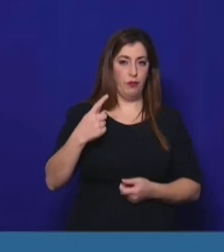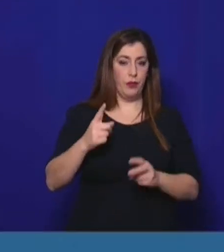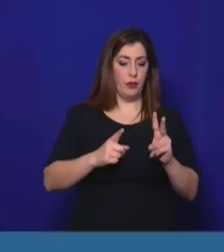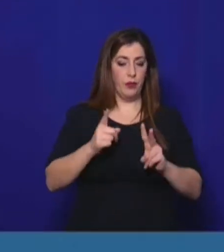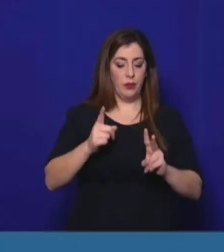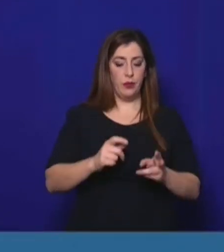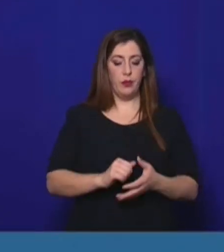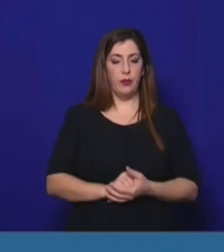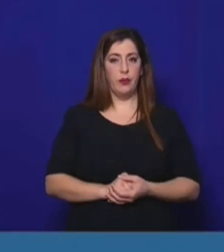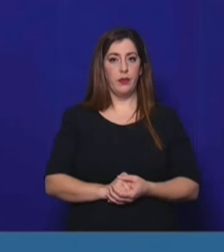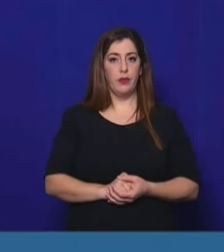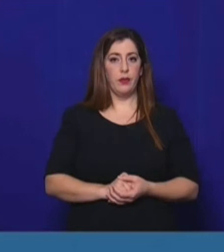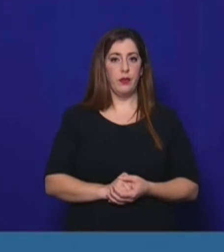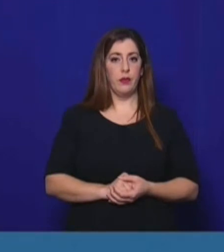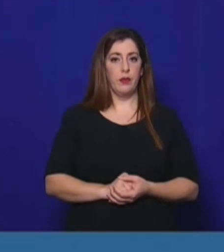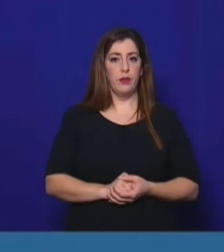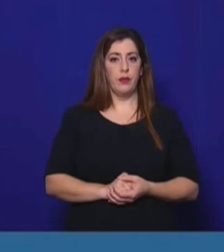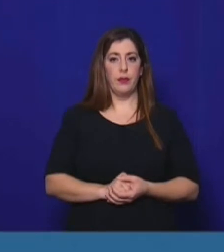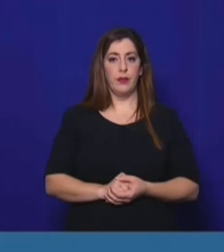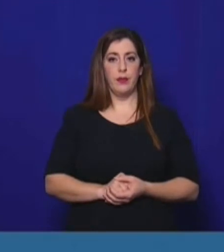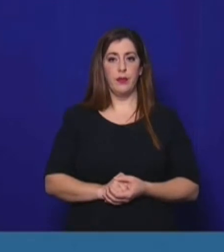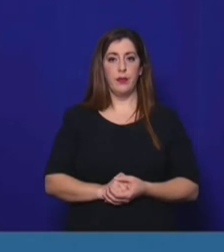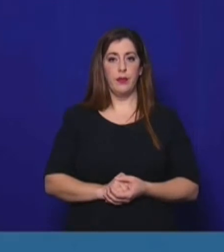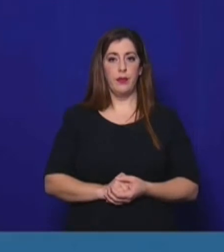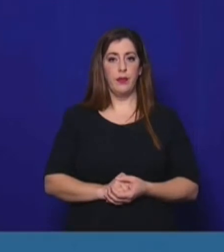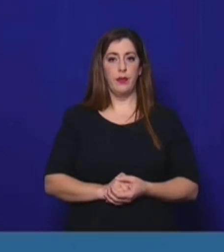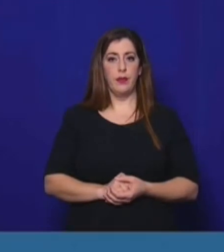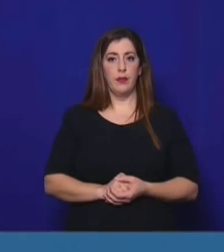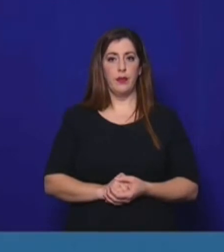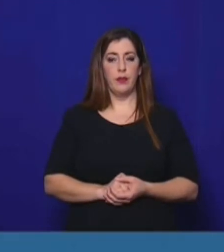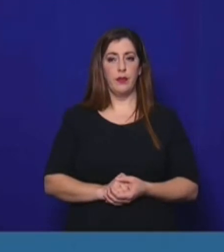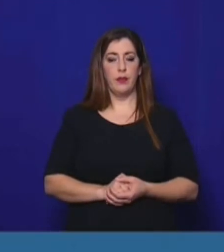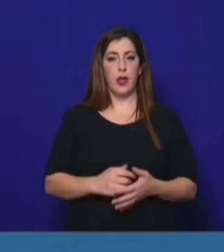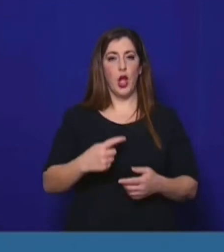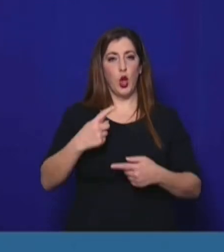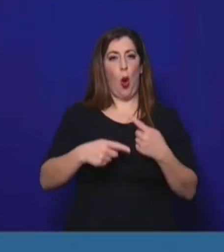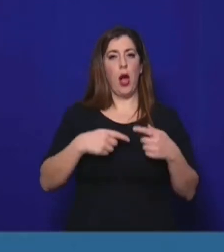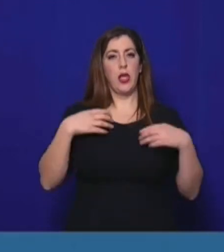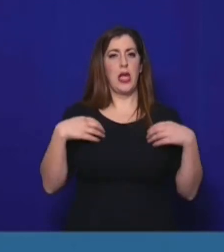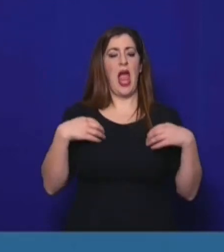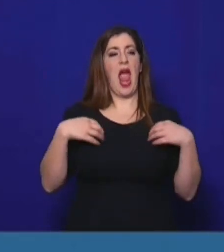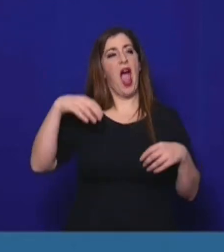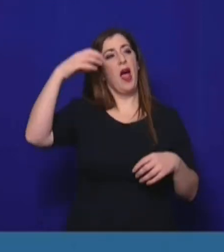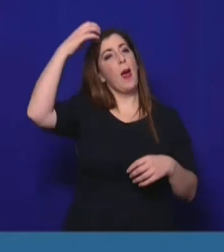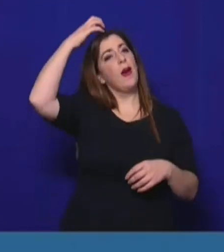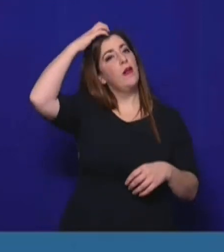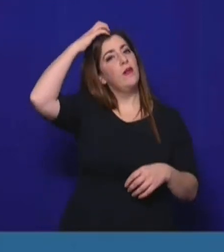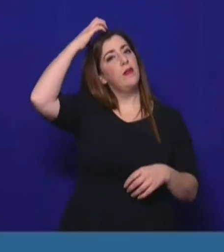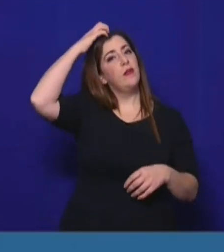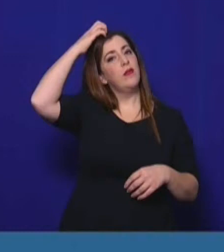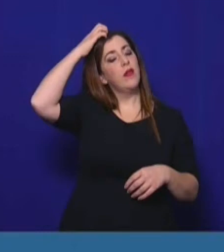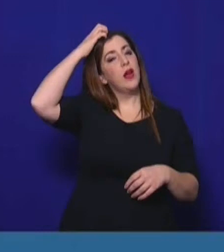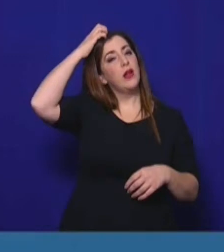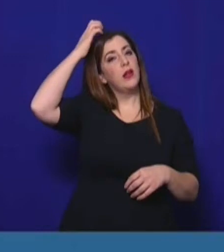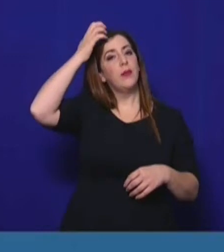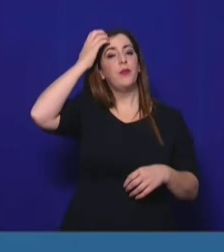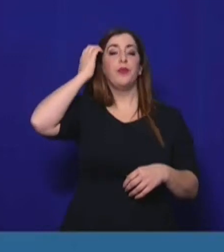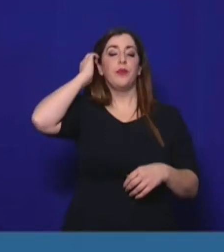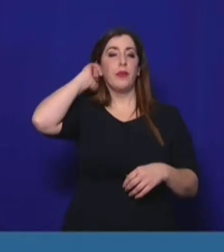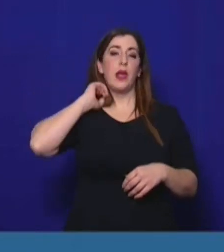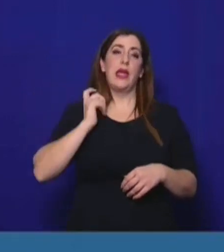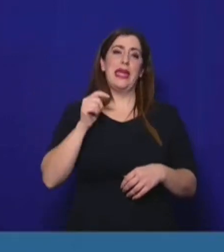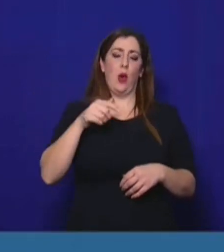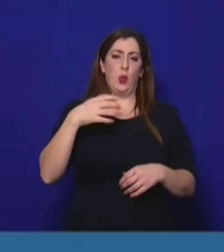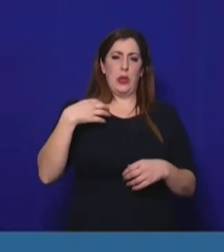Professor Gauci. I'm Laura Calea from Malta today. Regarding state schools, the ones that do not have enough